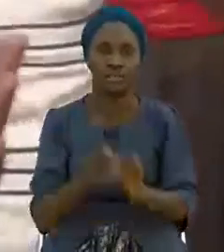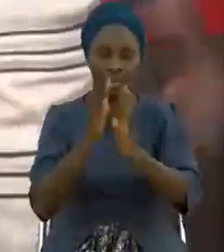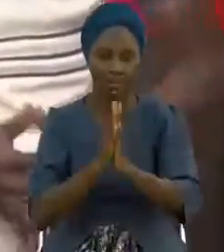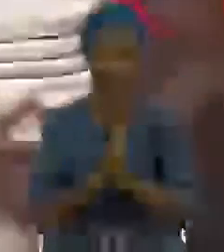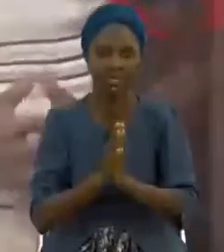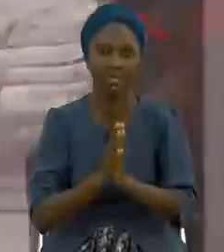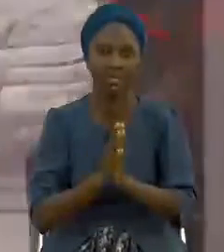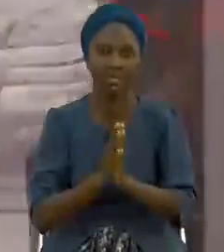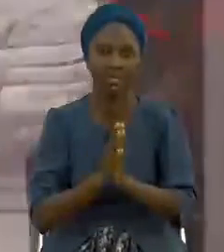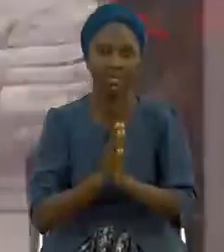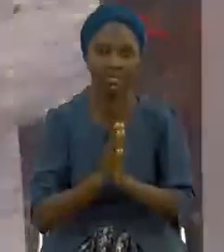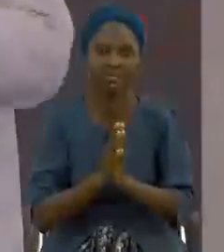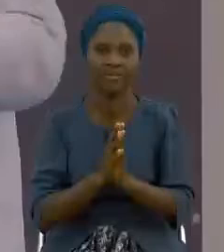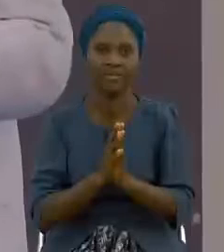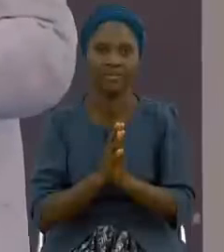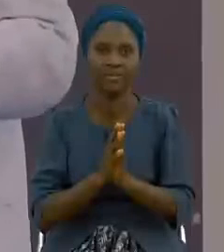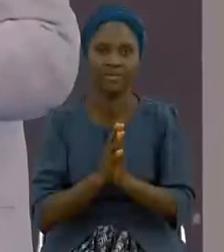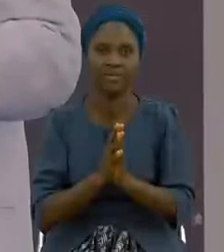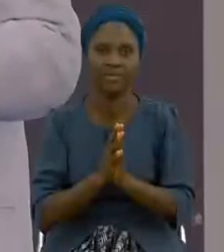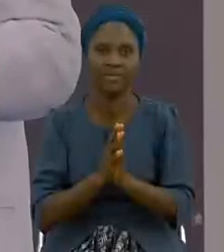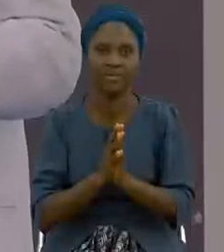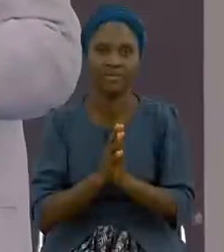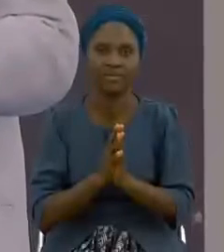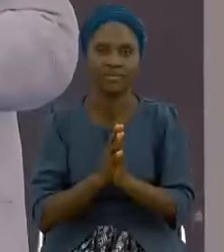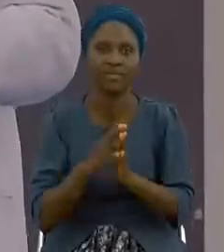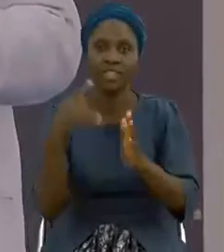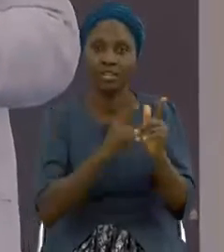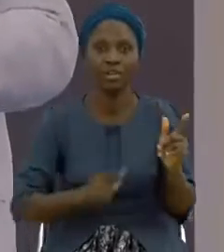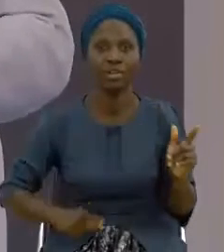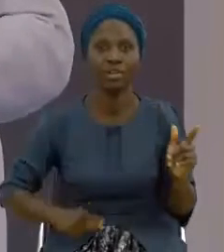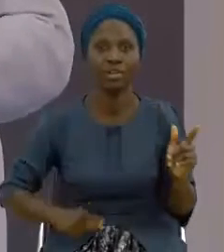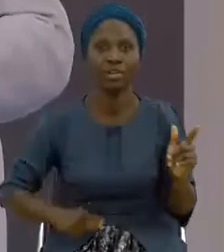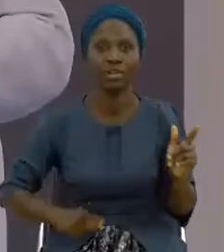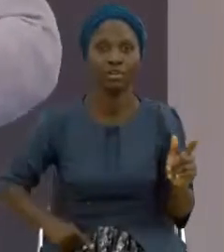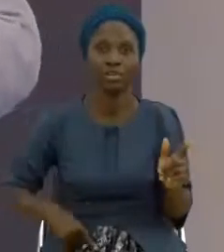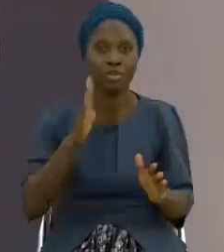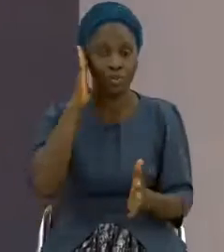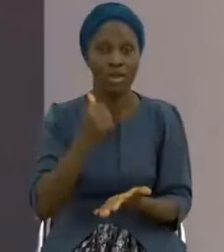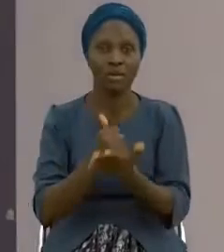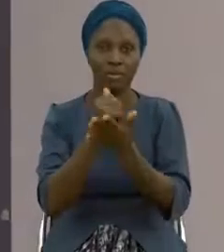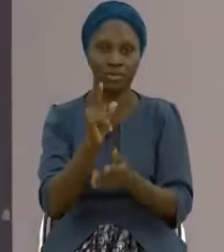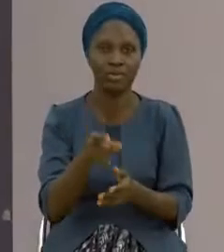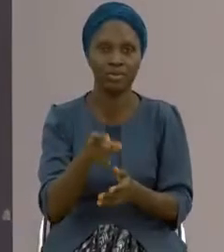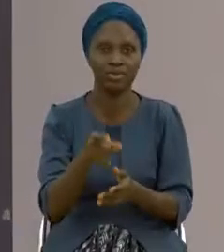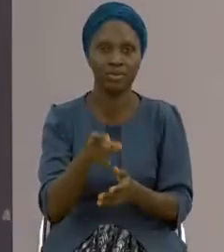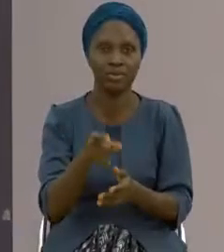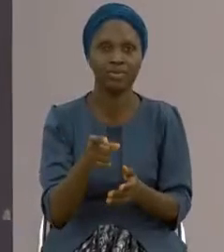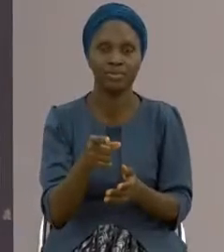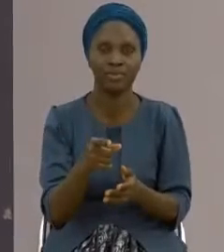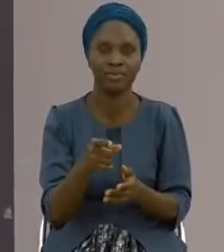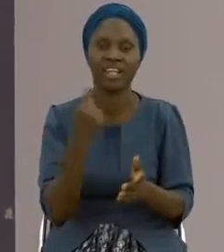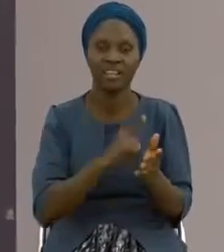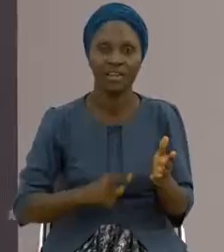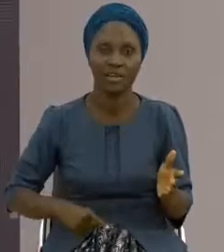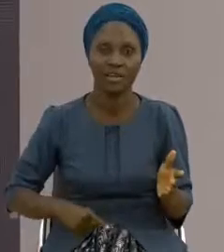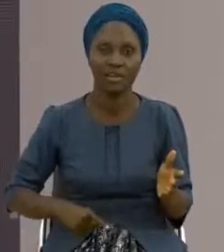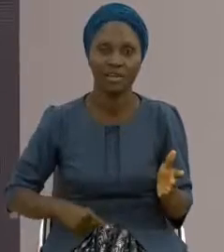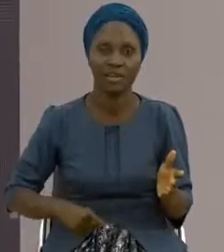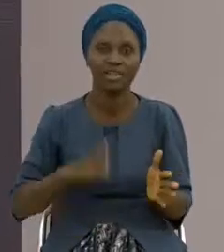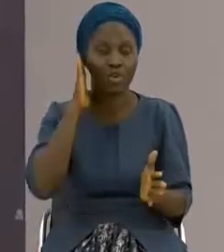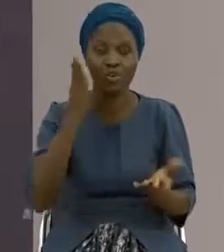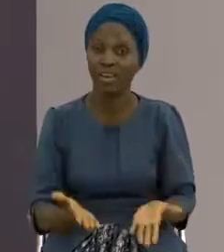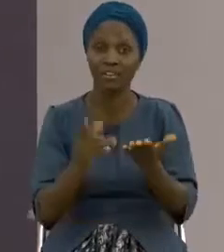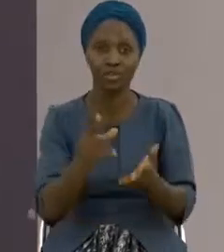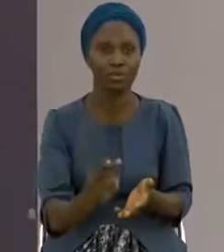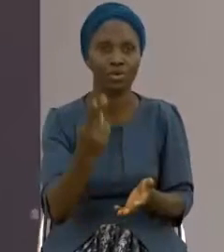The Lord will help you. The Lord will lift you up. And the